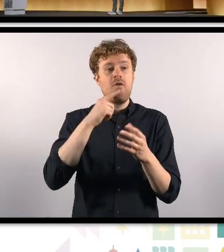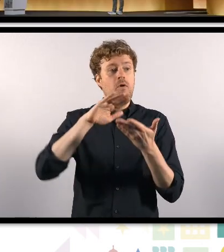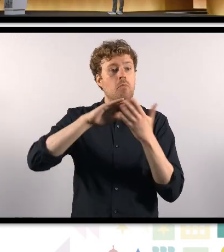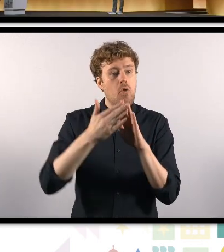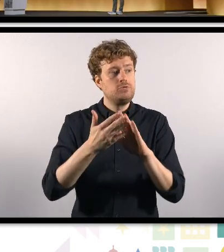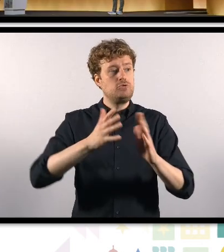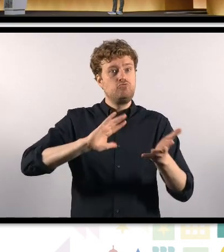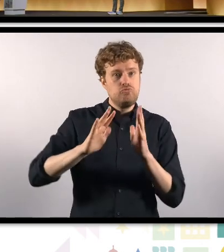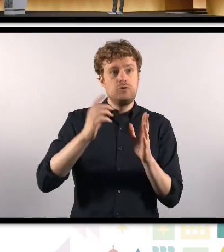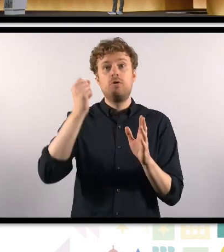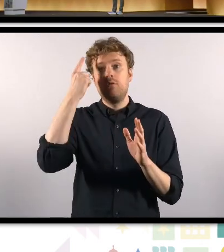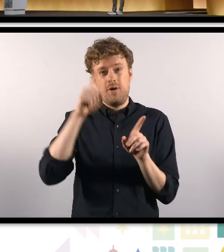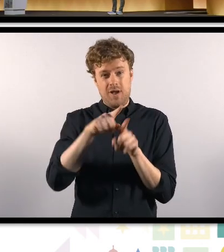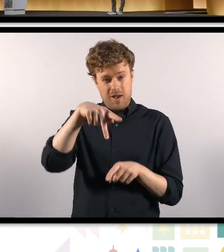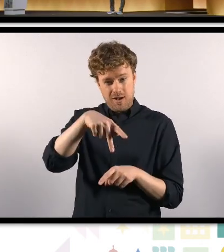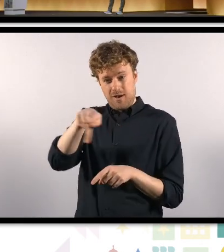difference there.